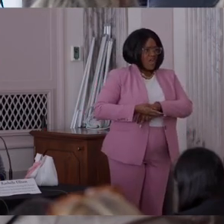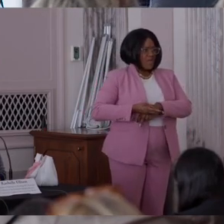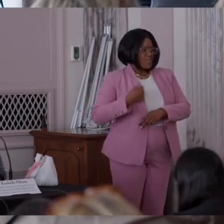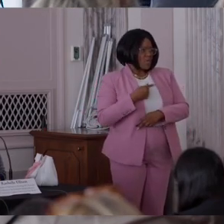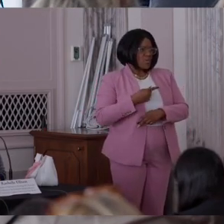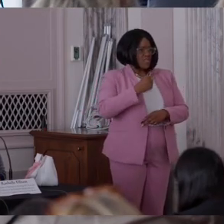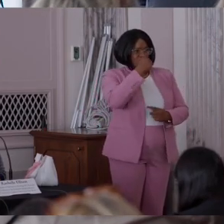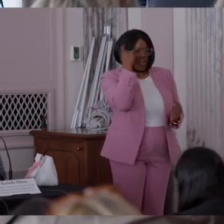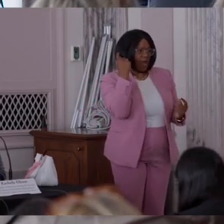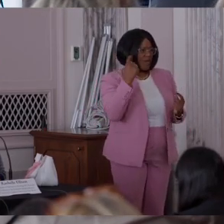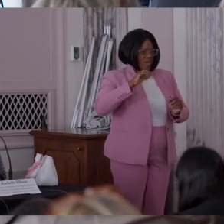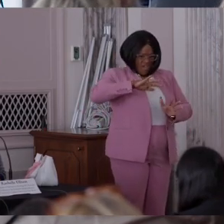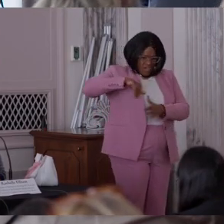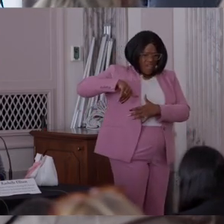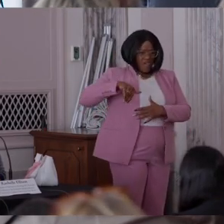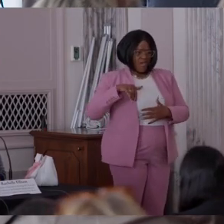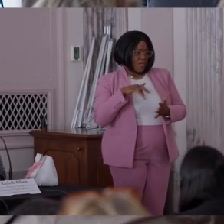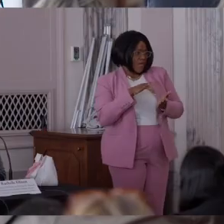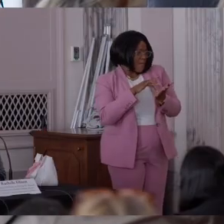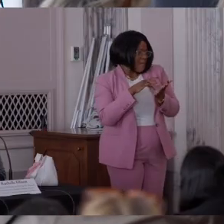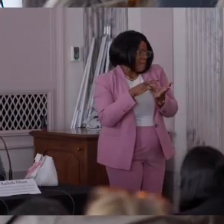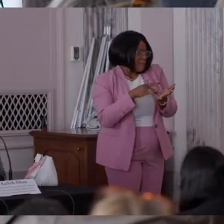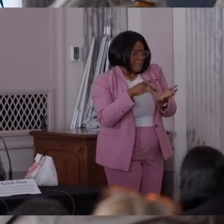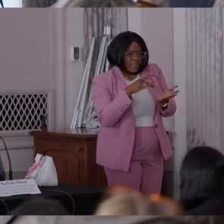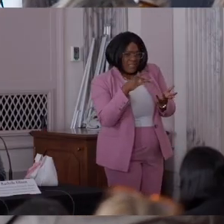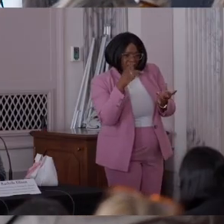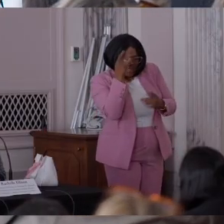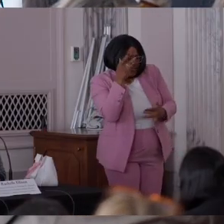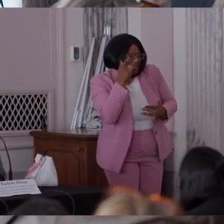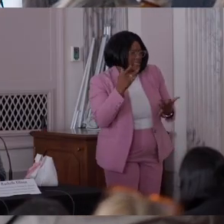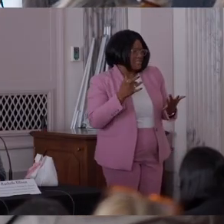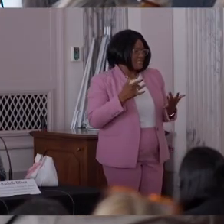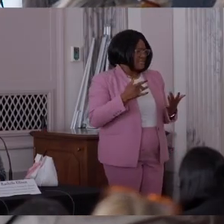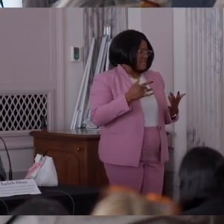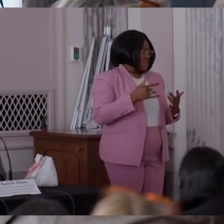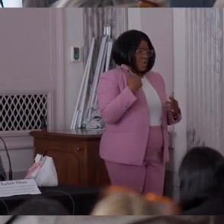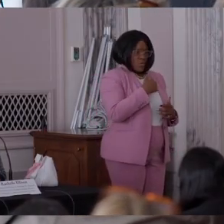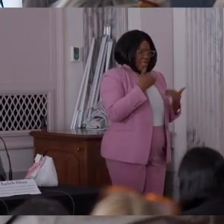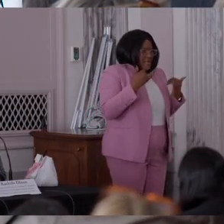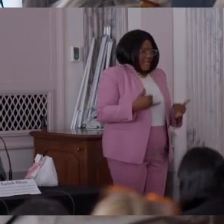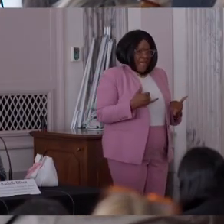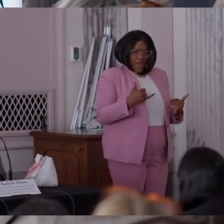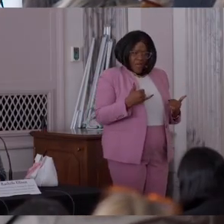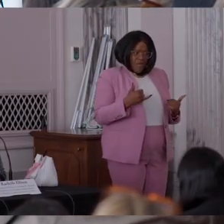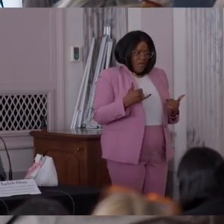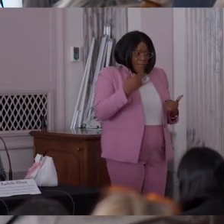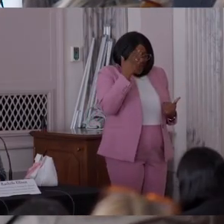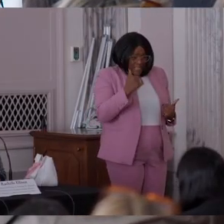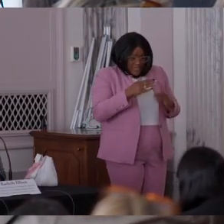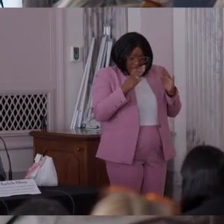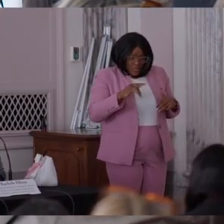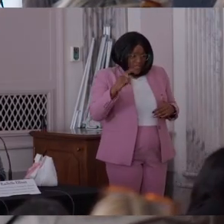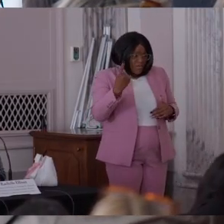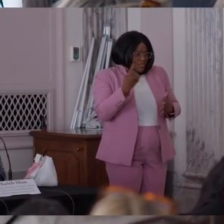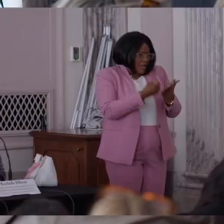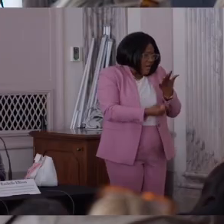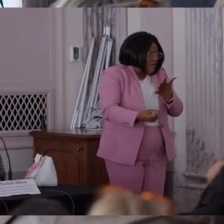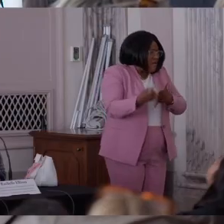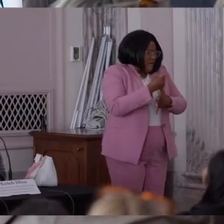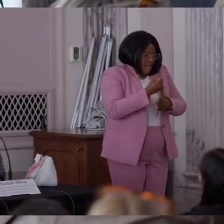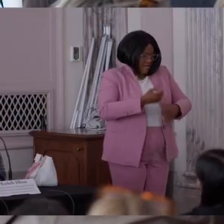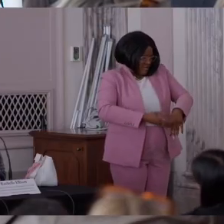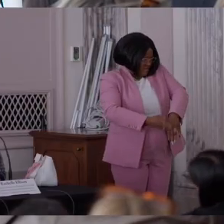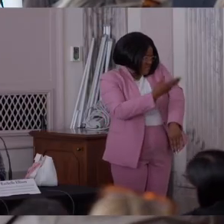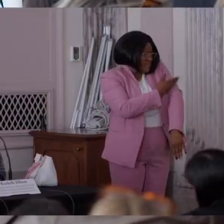trauma, the substance abuse, the mental illness, getting baseline because of Housing First, I think that the impact that all of that makes needs to